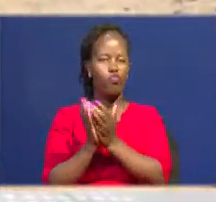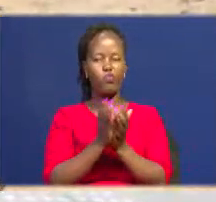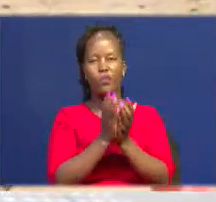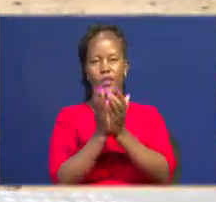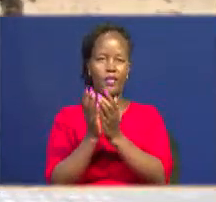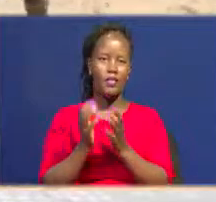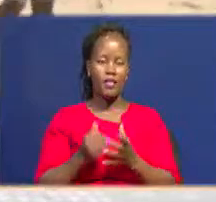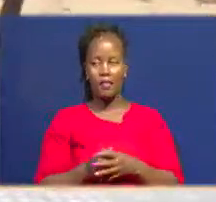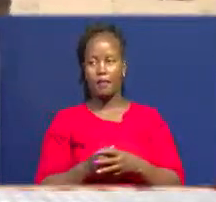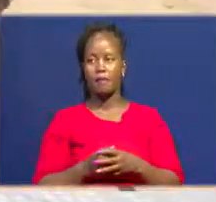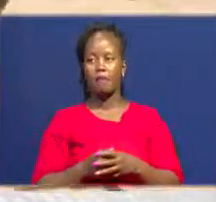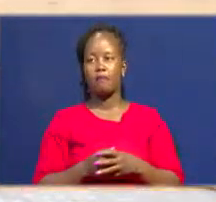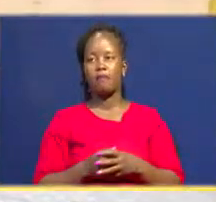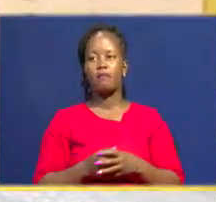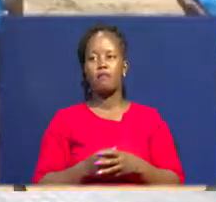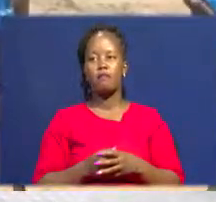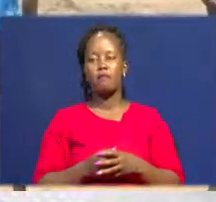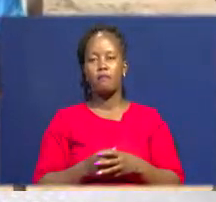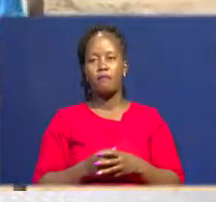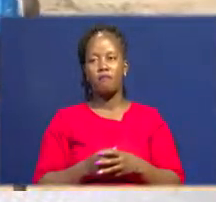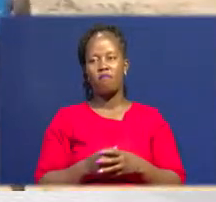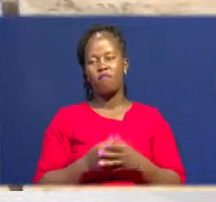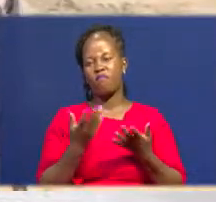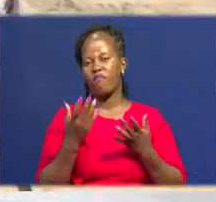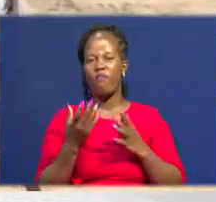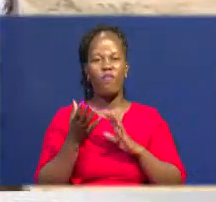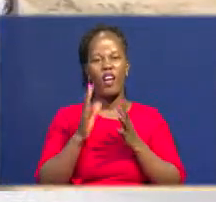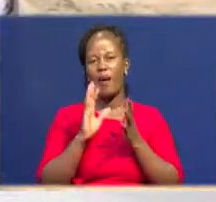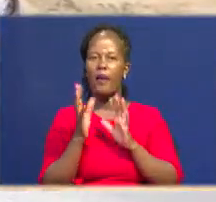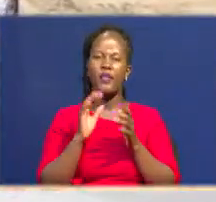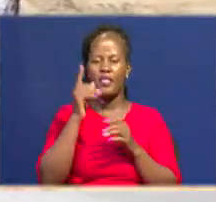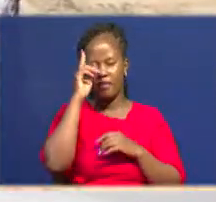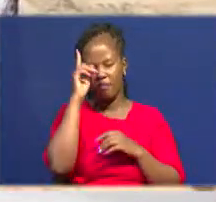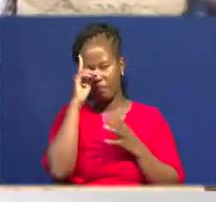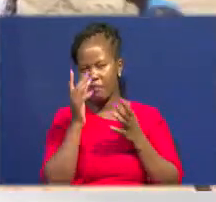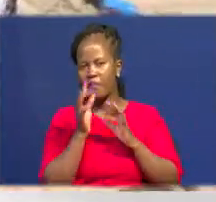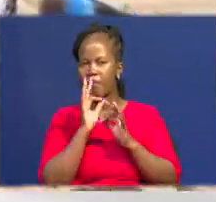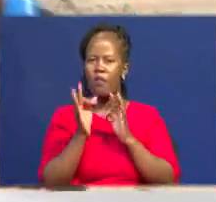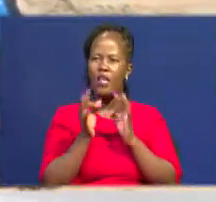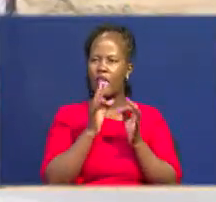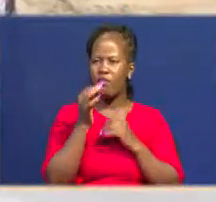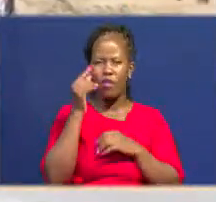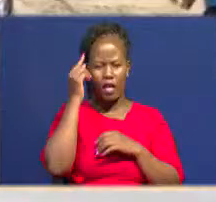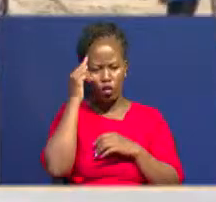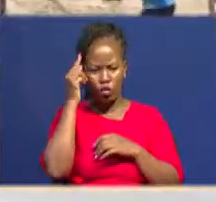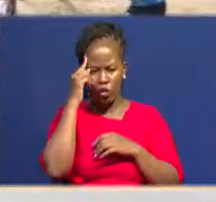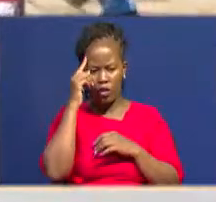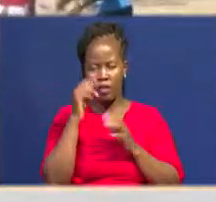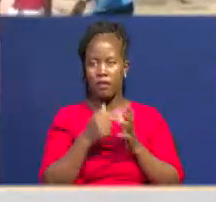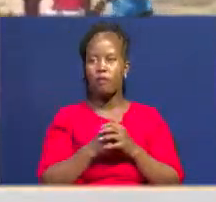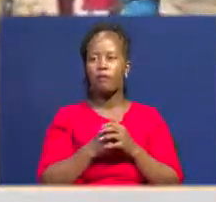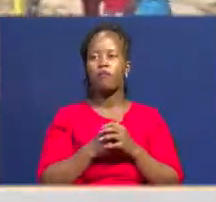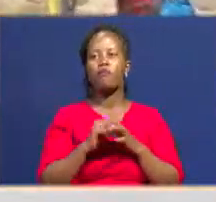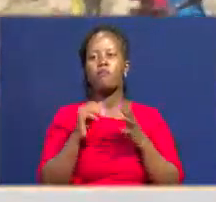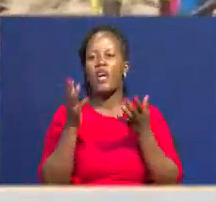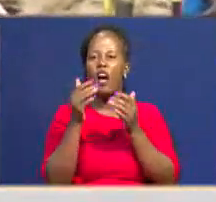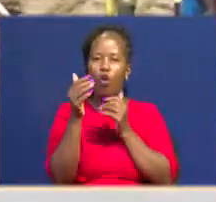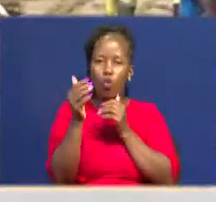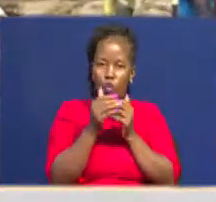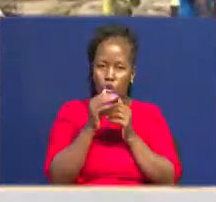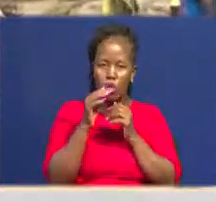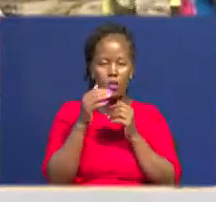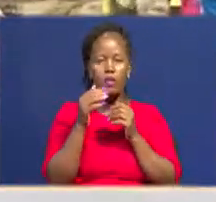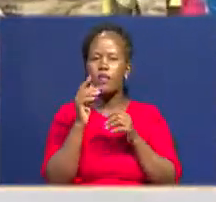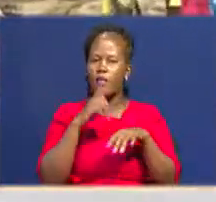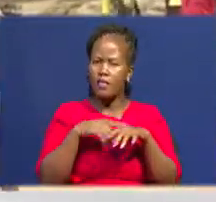Oh, that's a very interesting question. Like, if you were to say, how close, okay, when you were